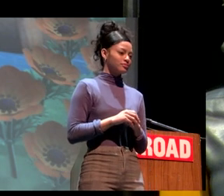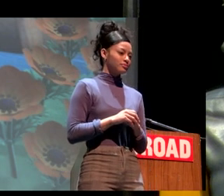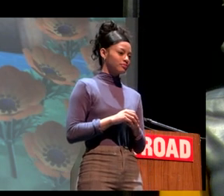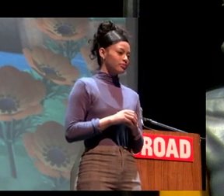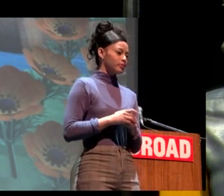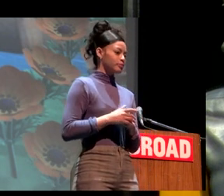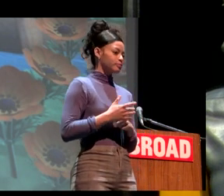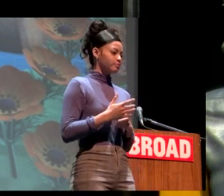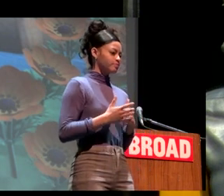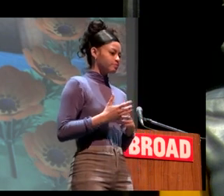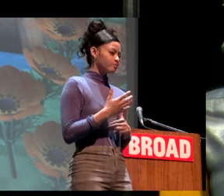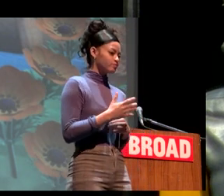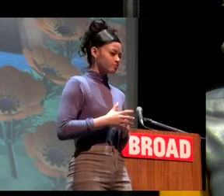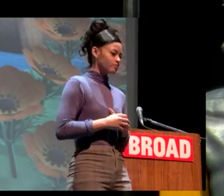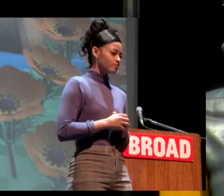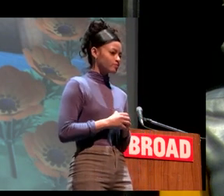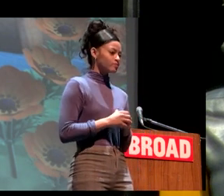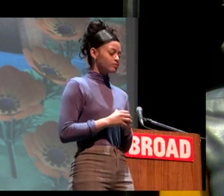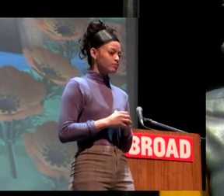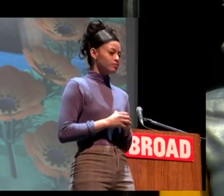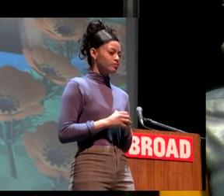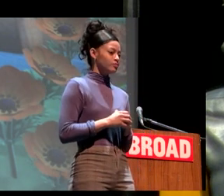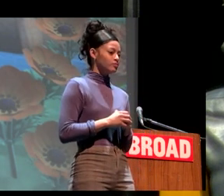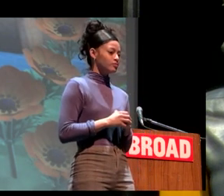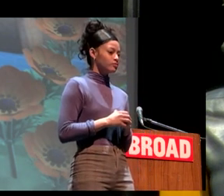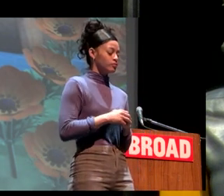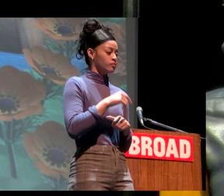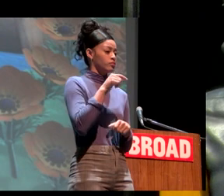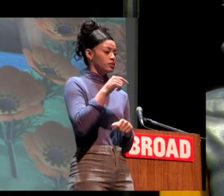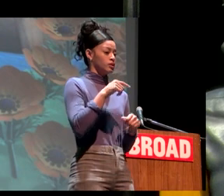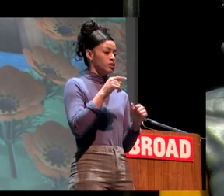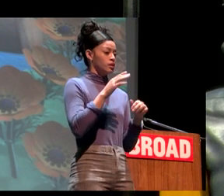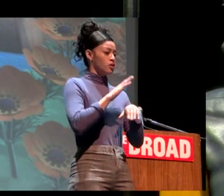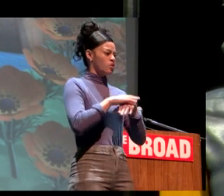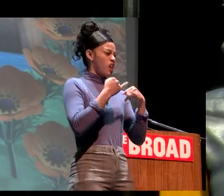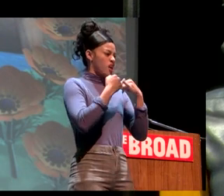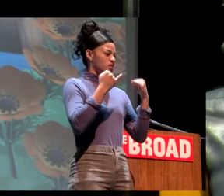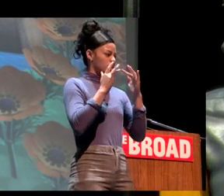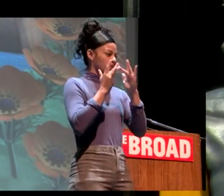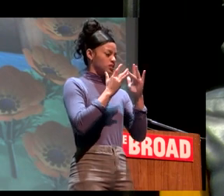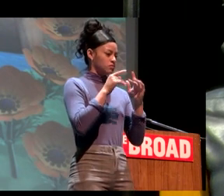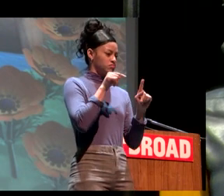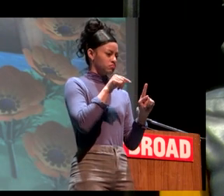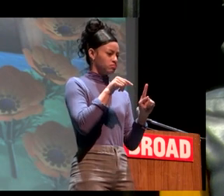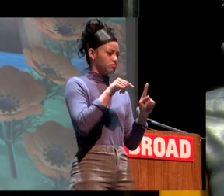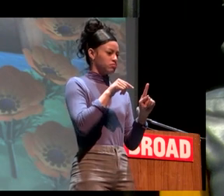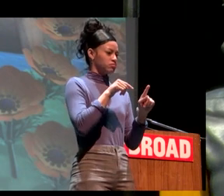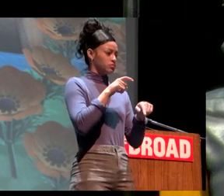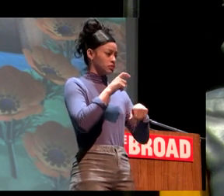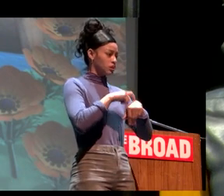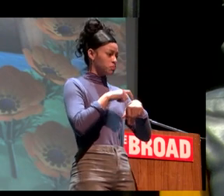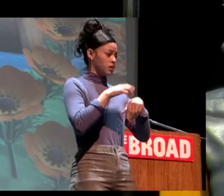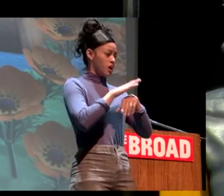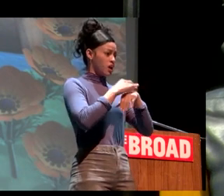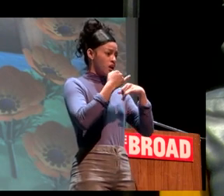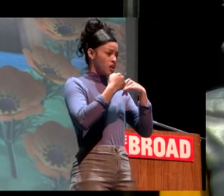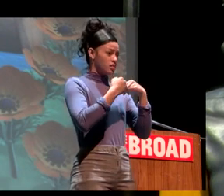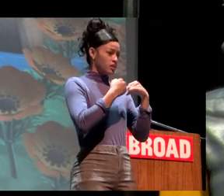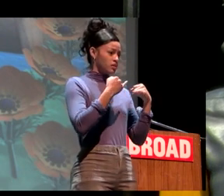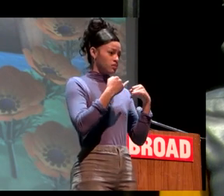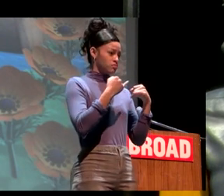being online and dwelling online and in gaming, it makes the world of the NFT make a lot more